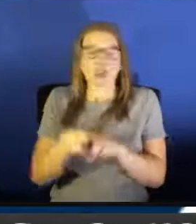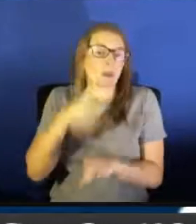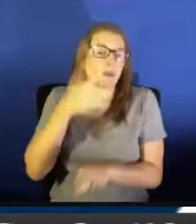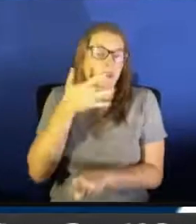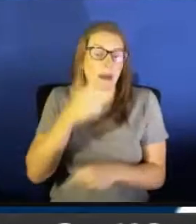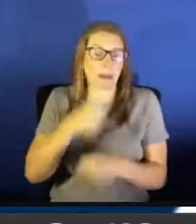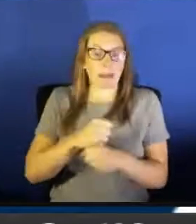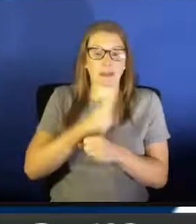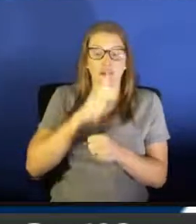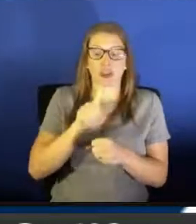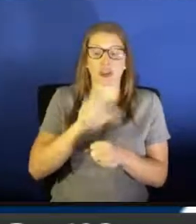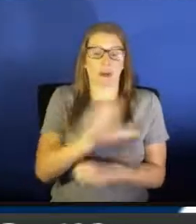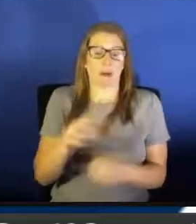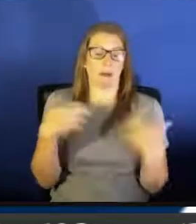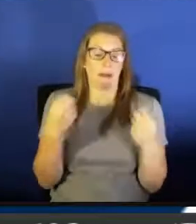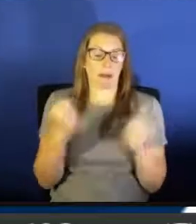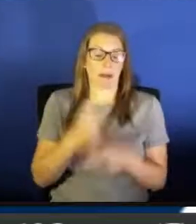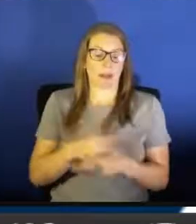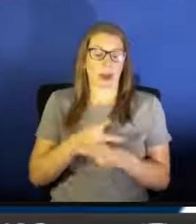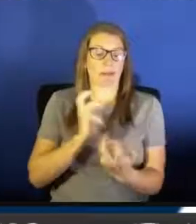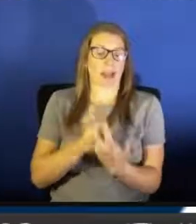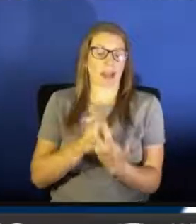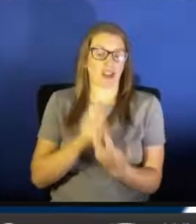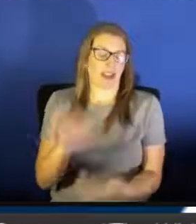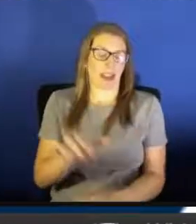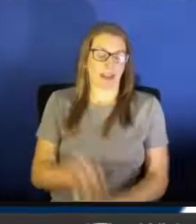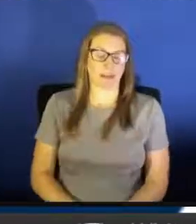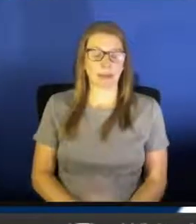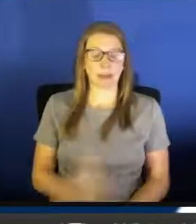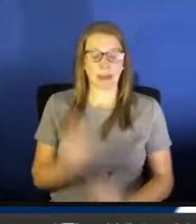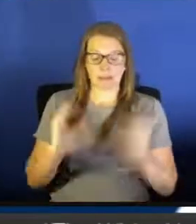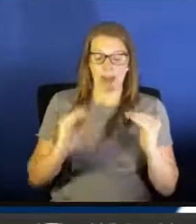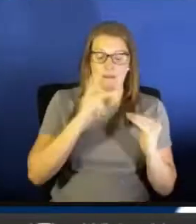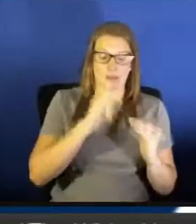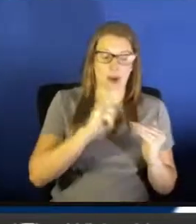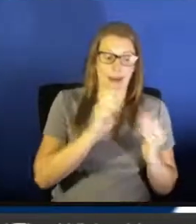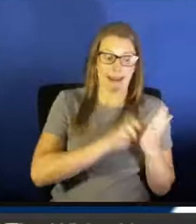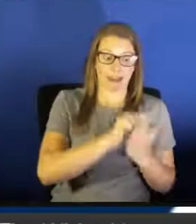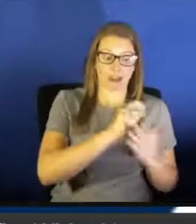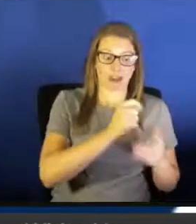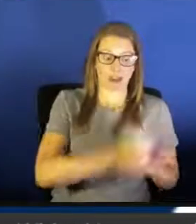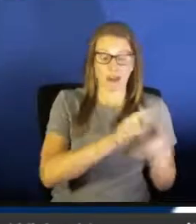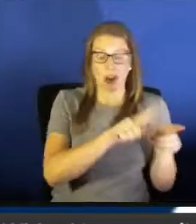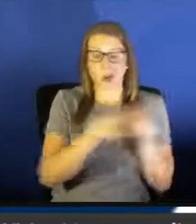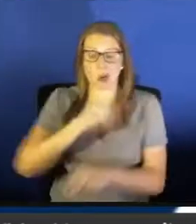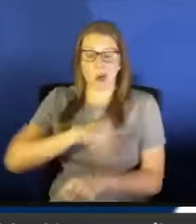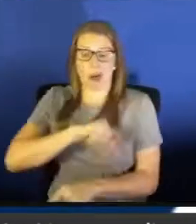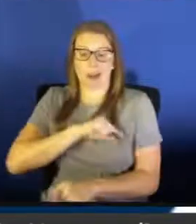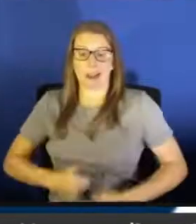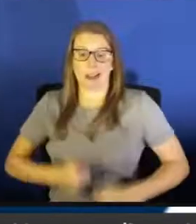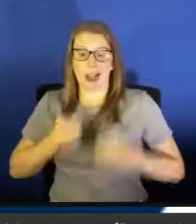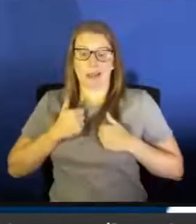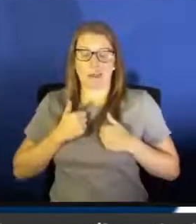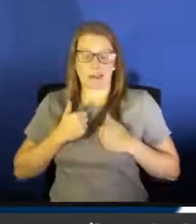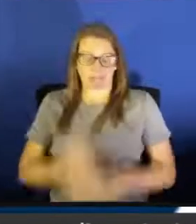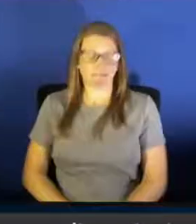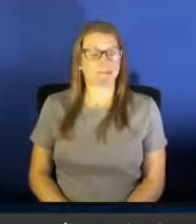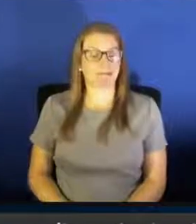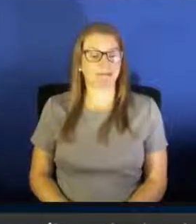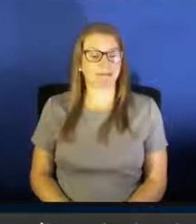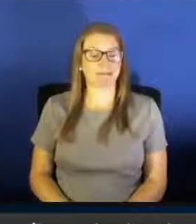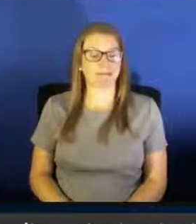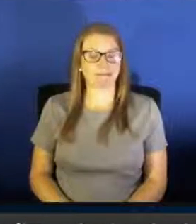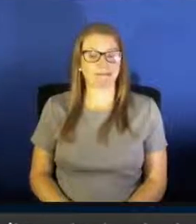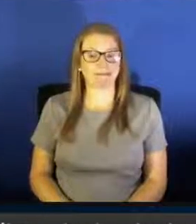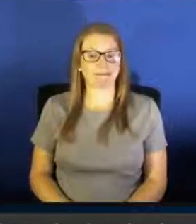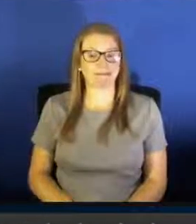healthcare matches that and that we get the best balance of cancer treatment and quality of life and overall well-being. Thank you so much. And